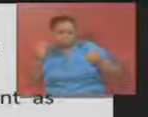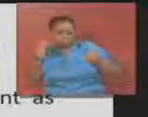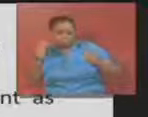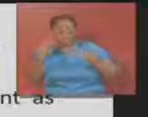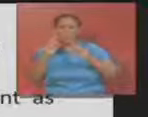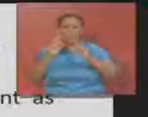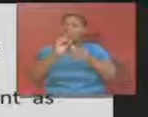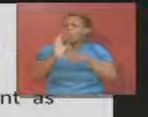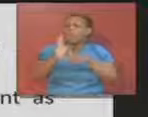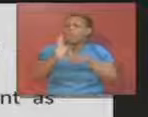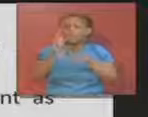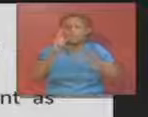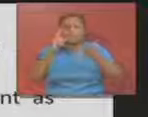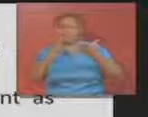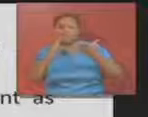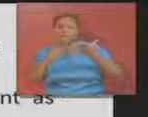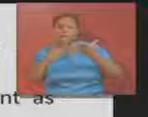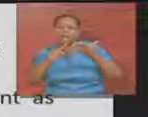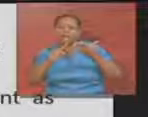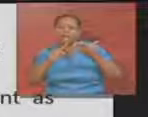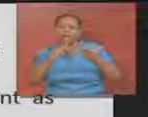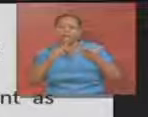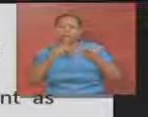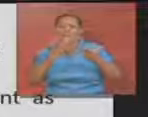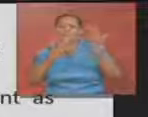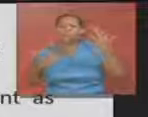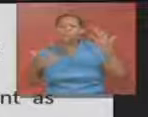recent survey done in a first world country